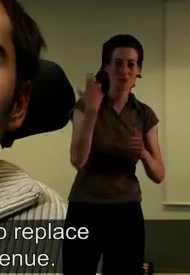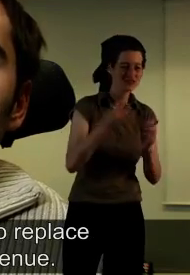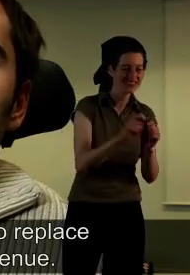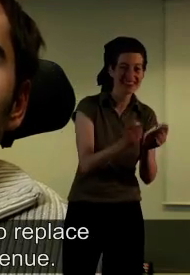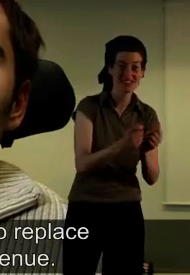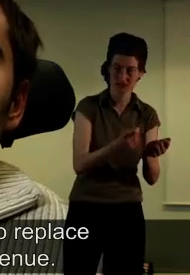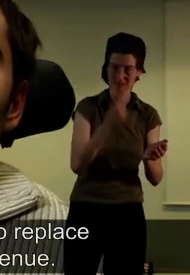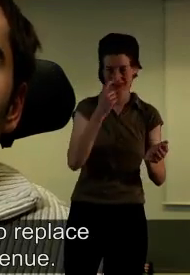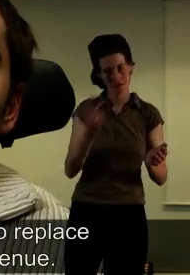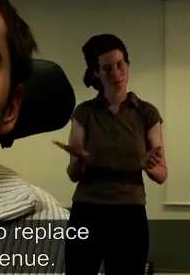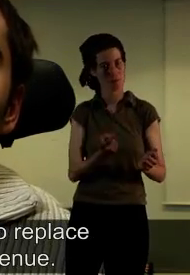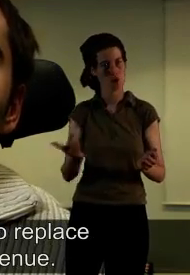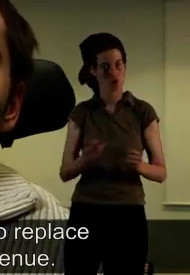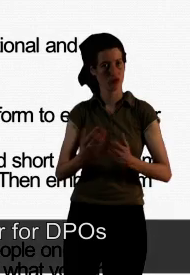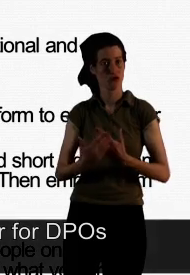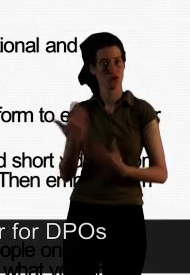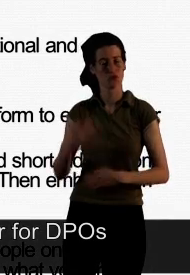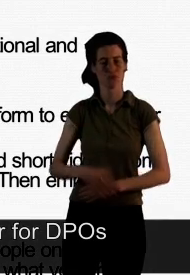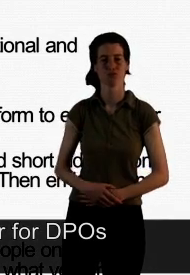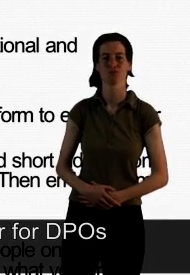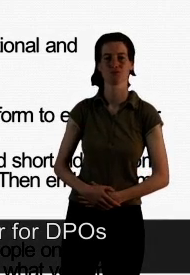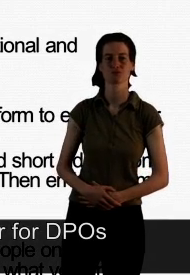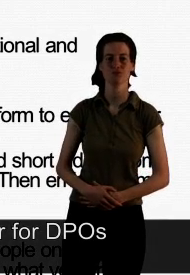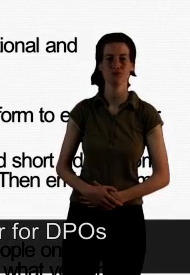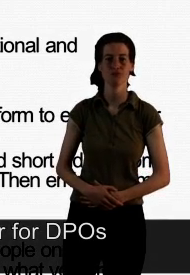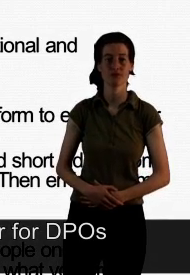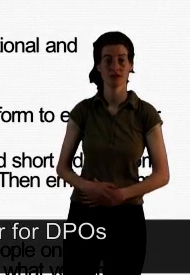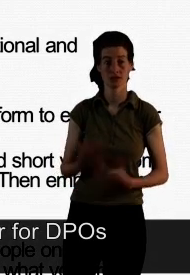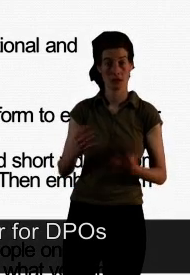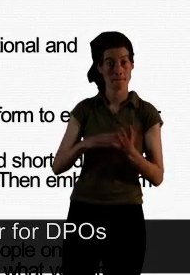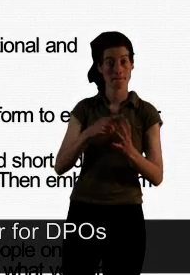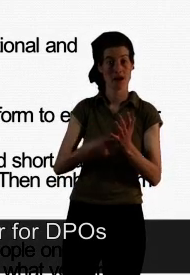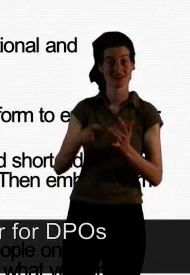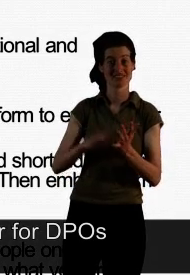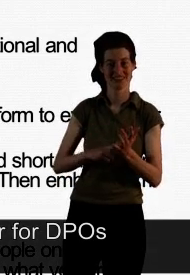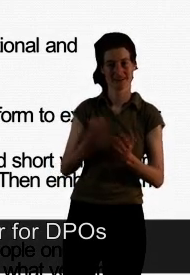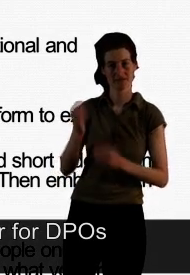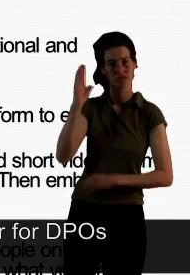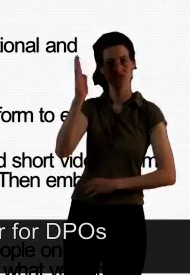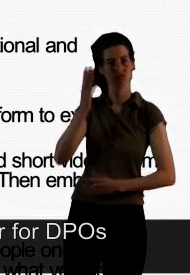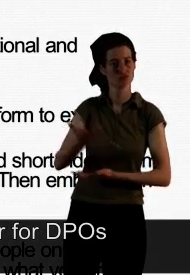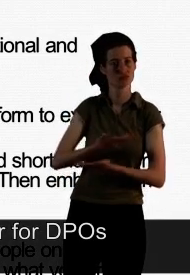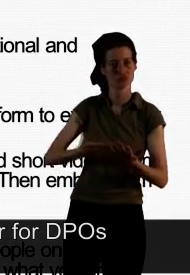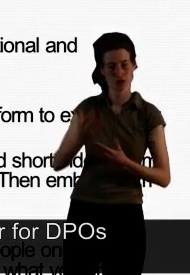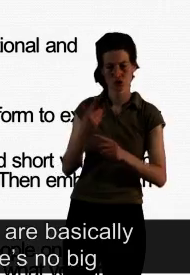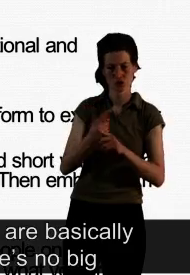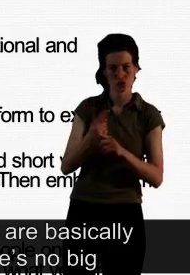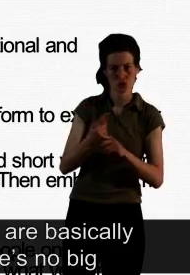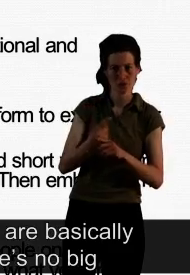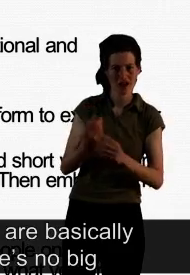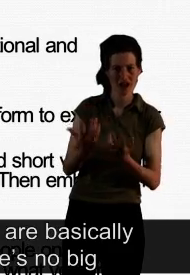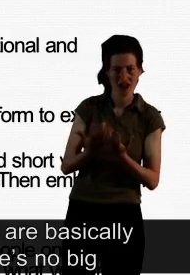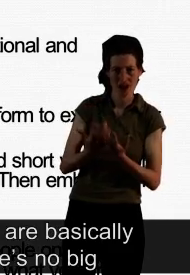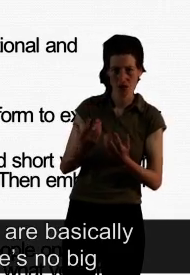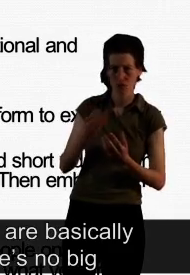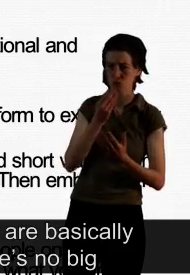to replace old media, it's just a new avenue. Today, Martin's hosting a seminar for DPOs based on the toolkit. All